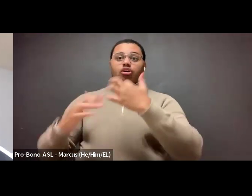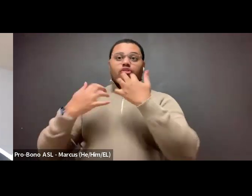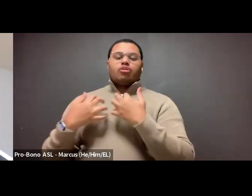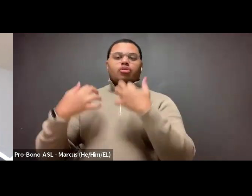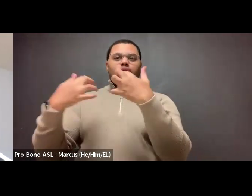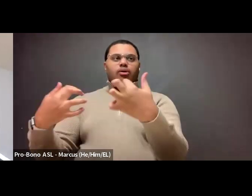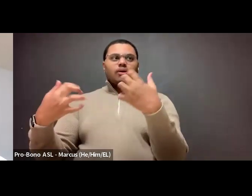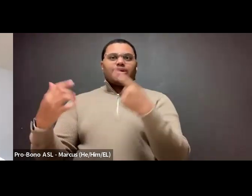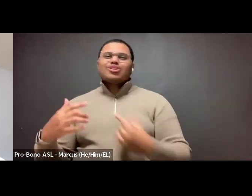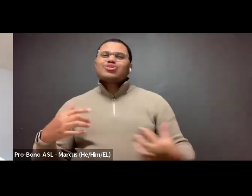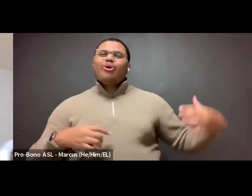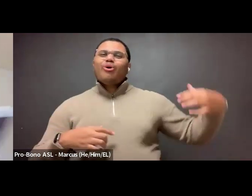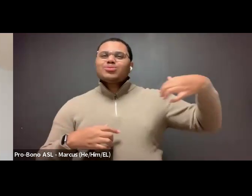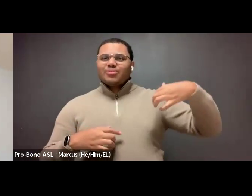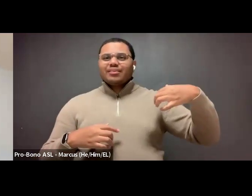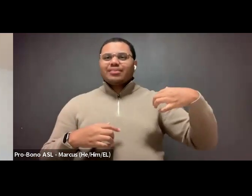arms around her.